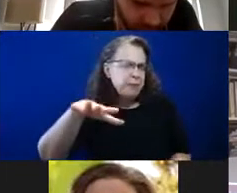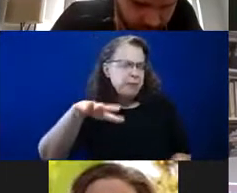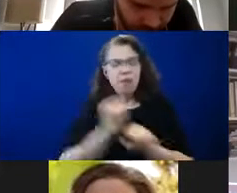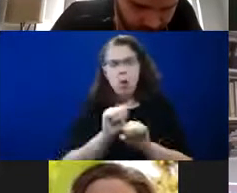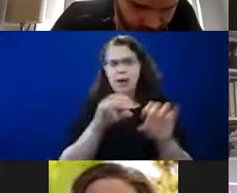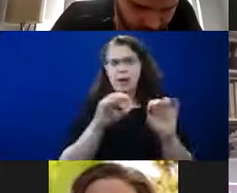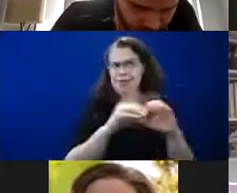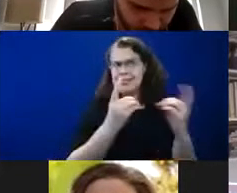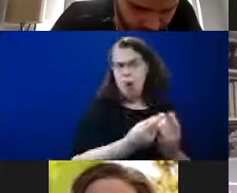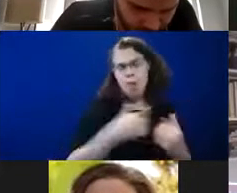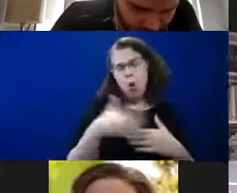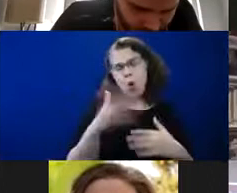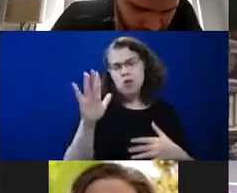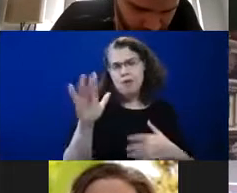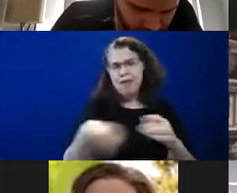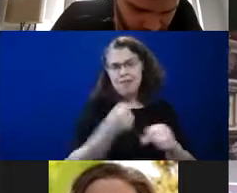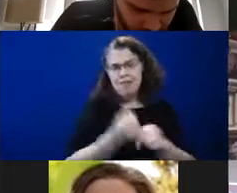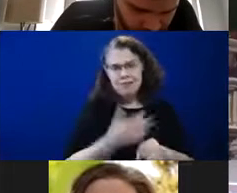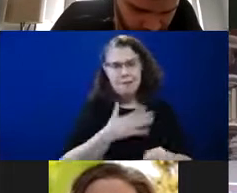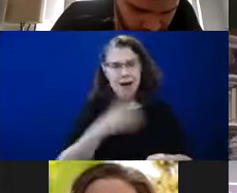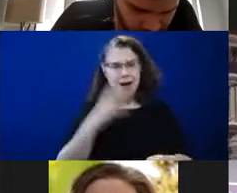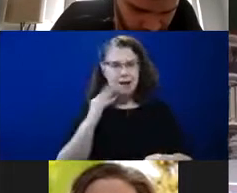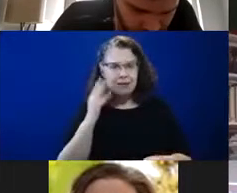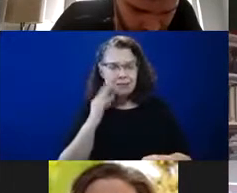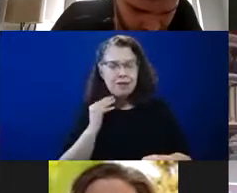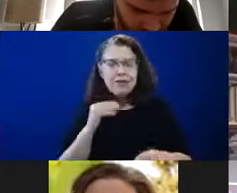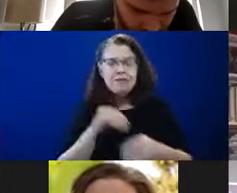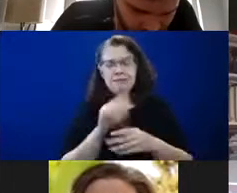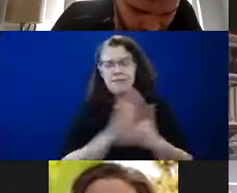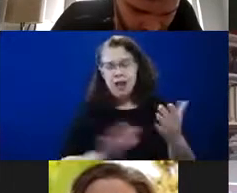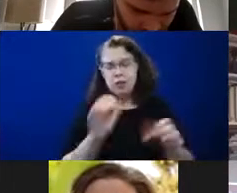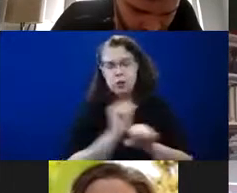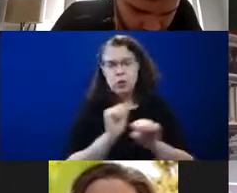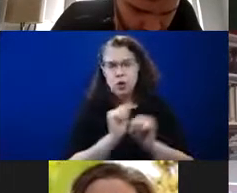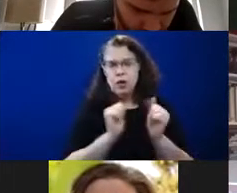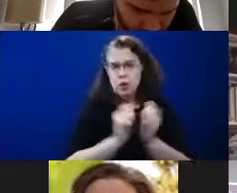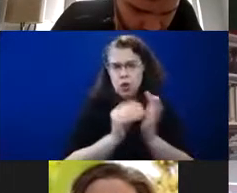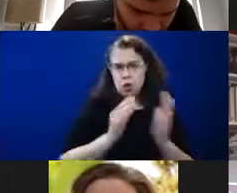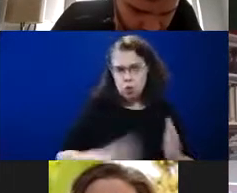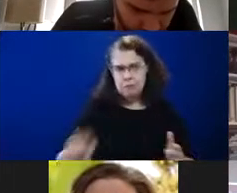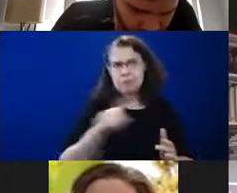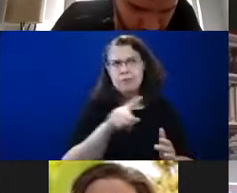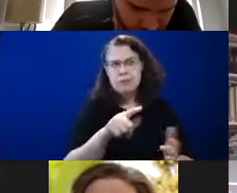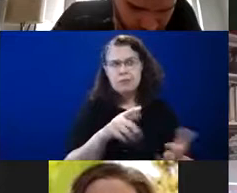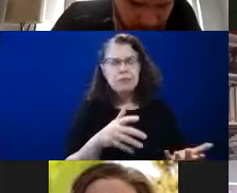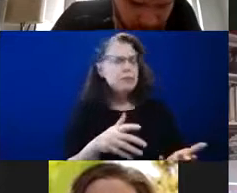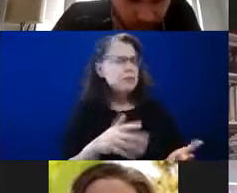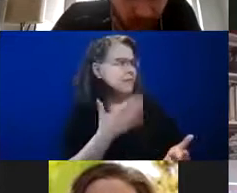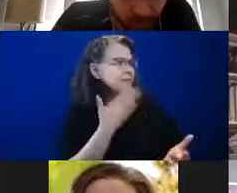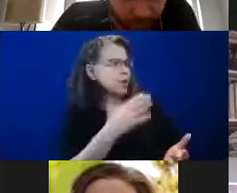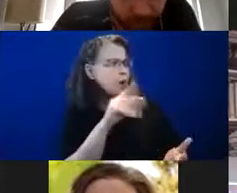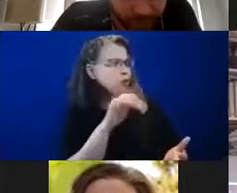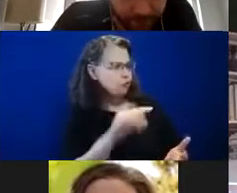years and the experiences that I've had at the college with students. Thank you, Astrid. That's really important.